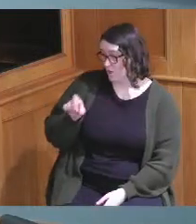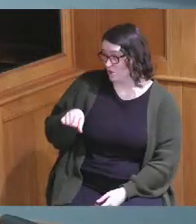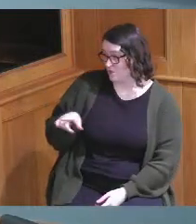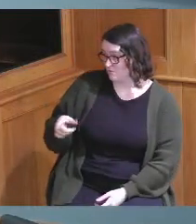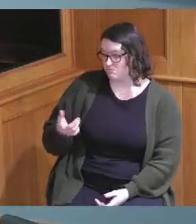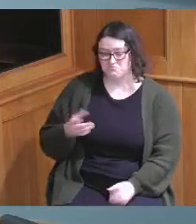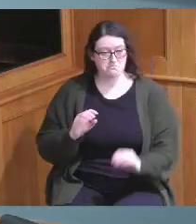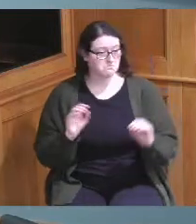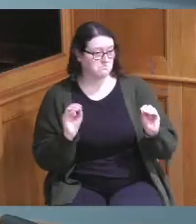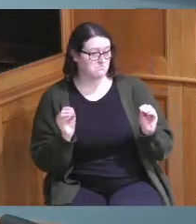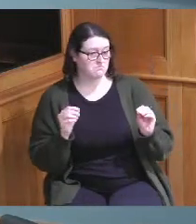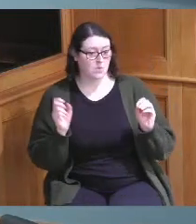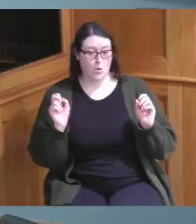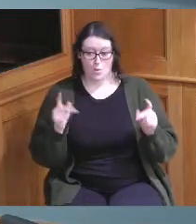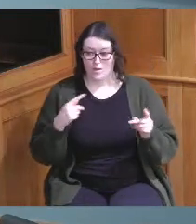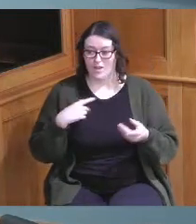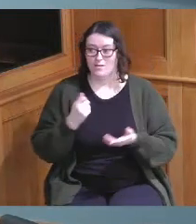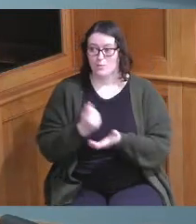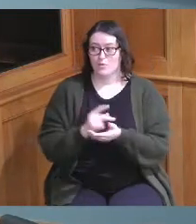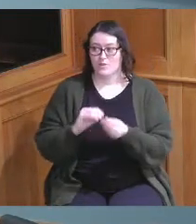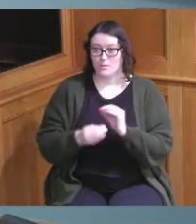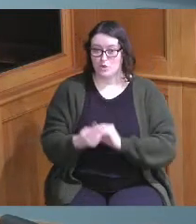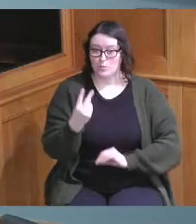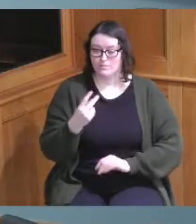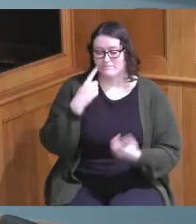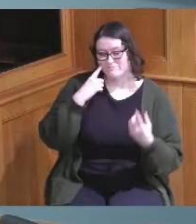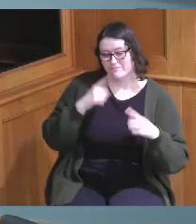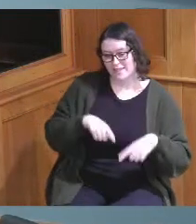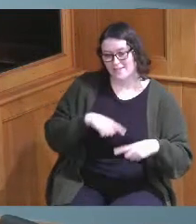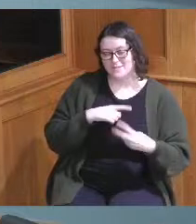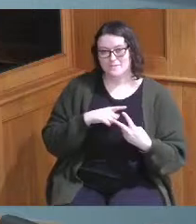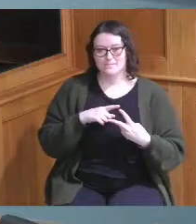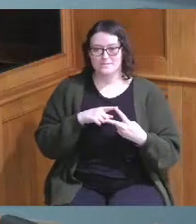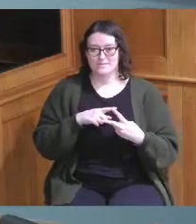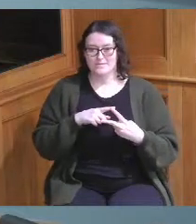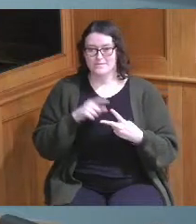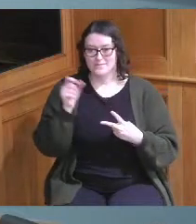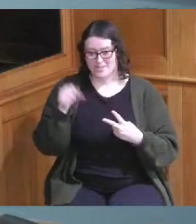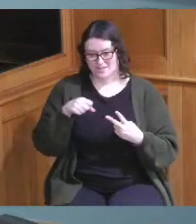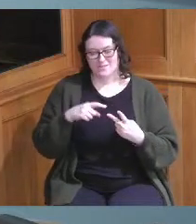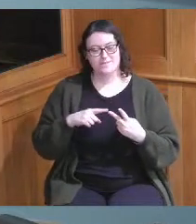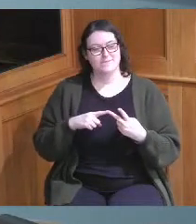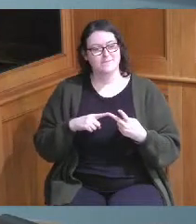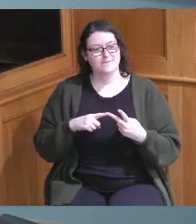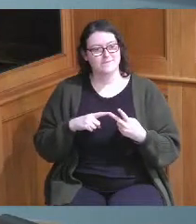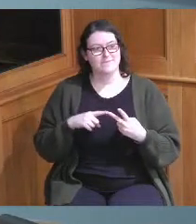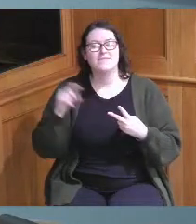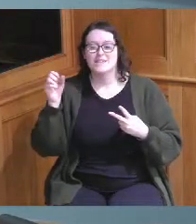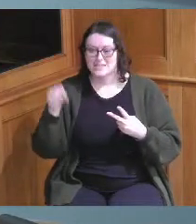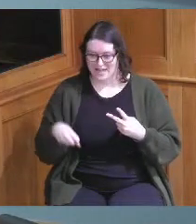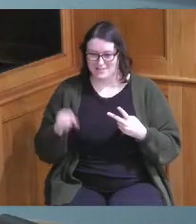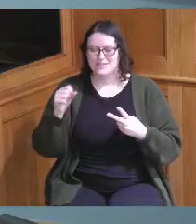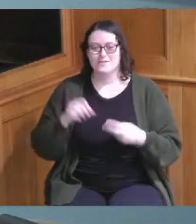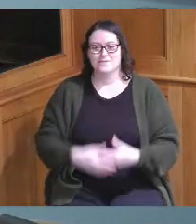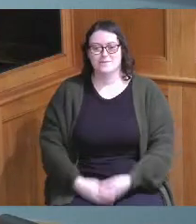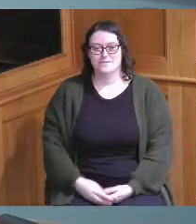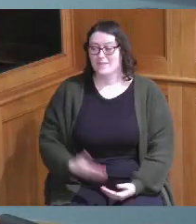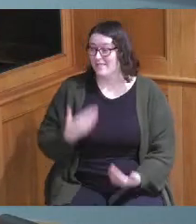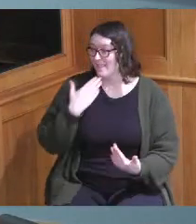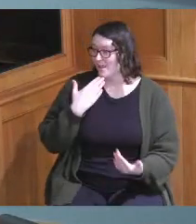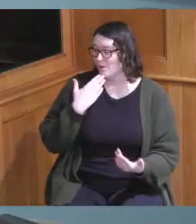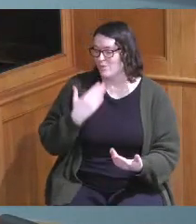All right. I'm going to move to approve of by leave number 2. Second. Commissioner Dreehouse? Yes. Commissioner Summer Dumas? Yes. Thank